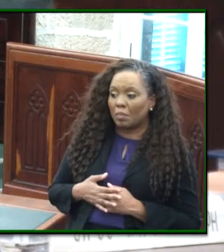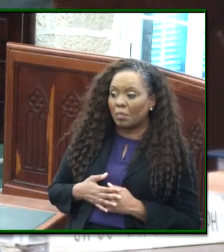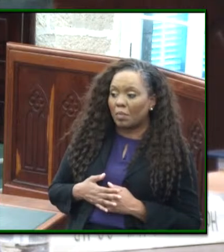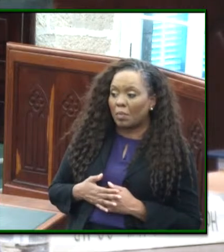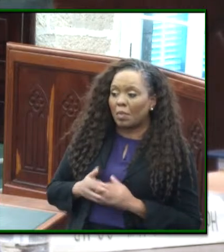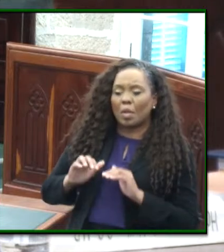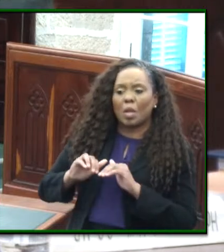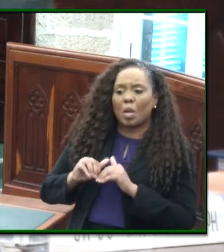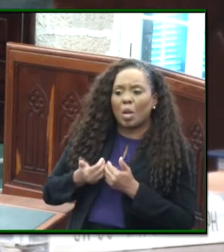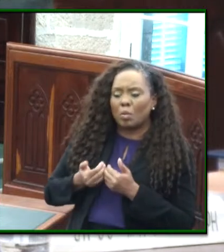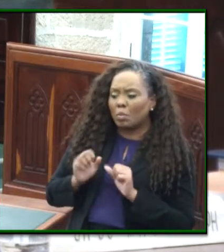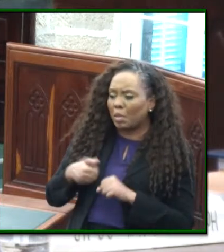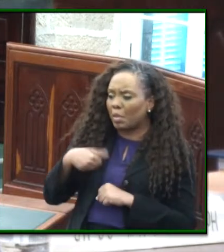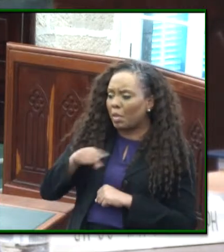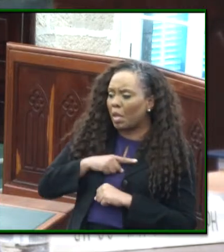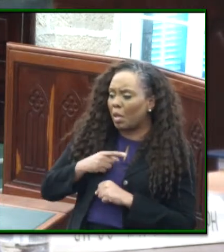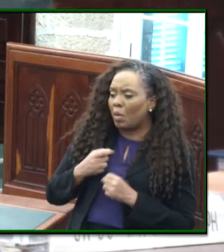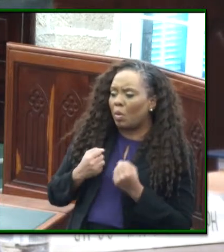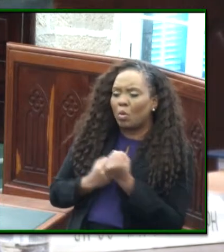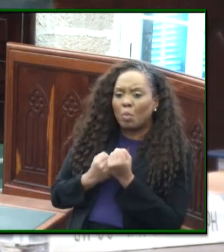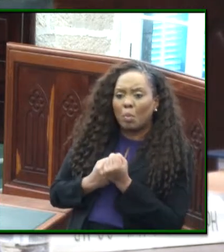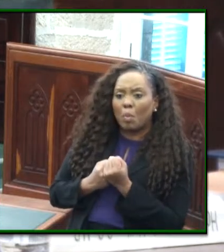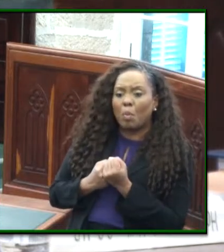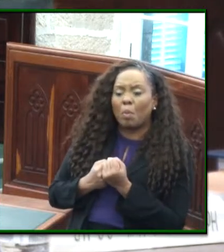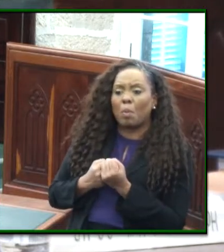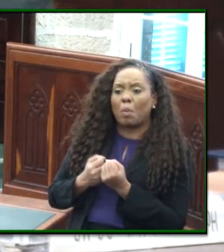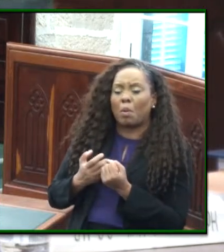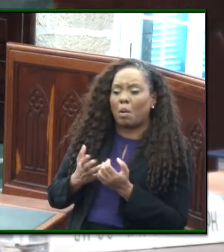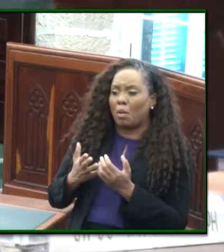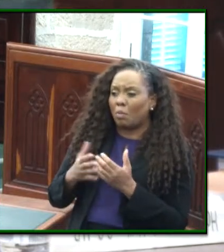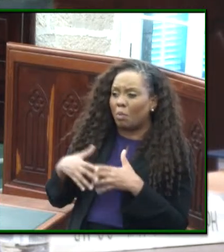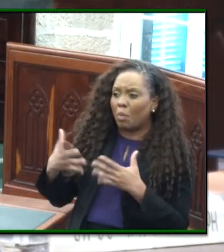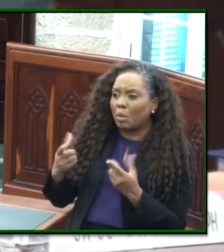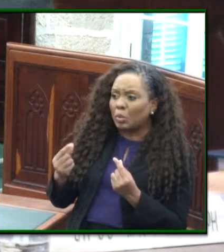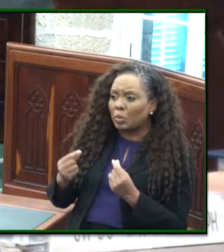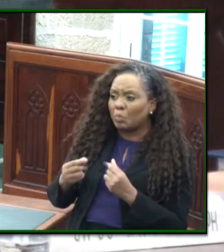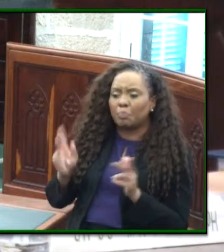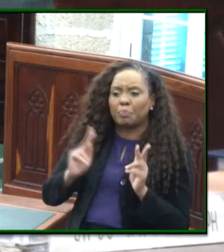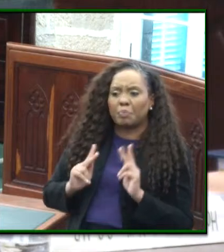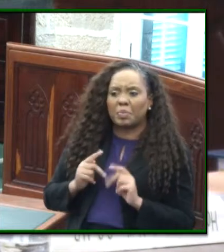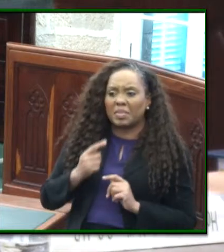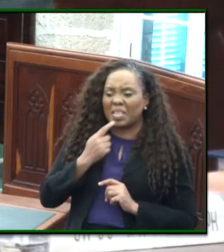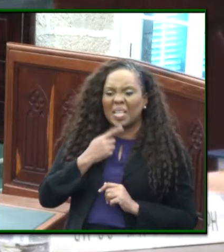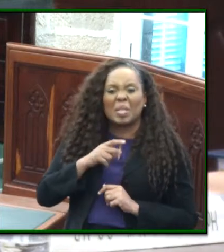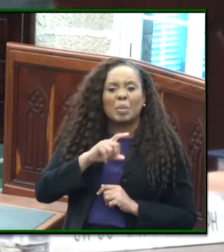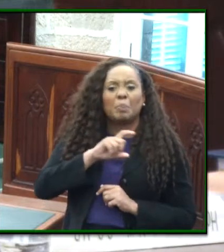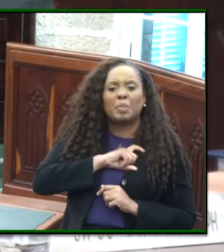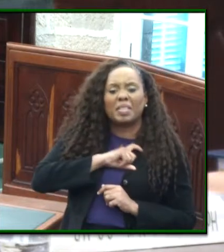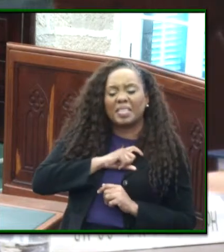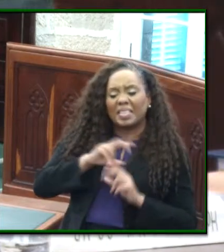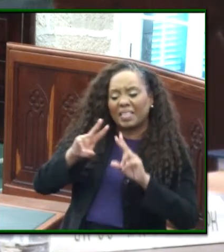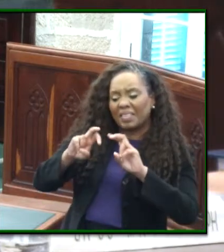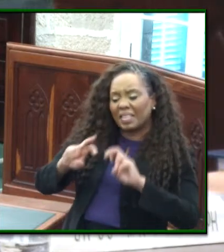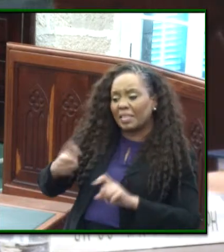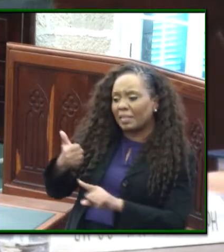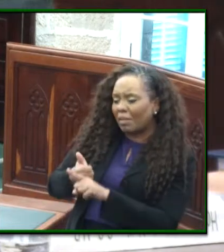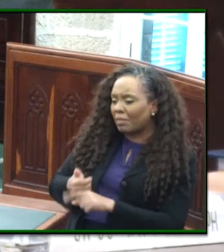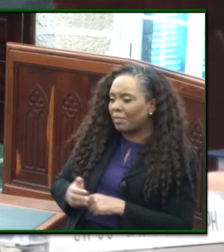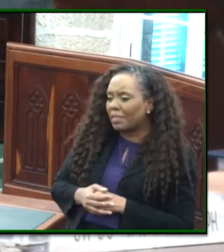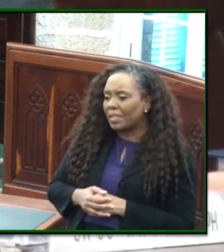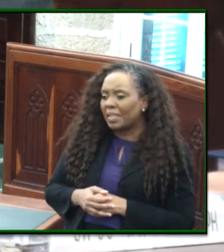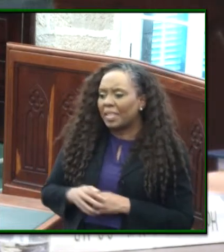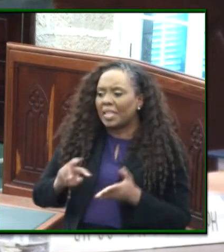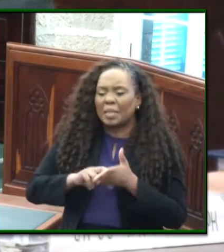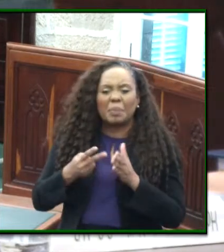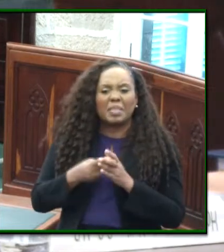the police complaints authority? Because the view obviously out there is that the police are investigating themselves, that the information is not on the